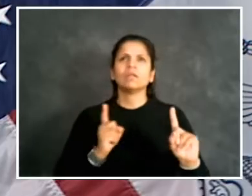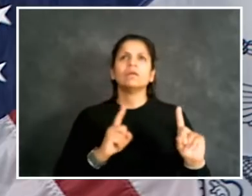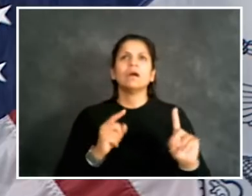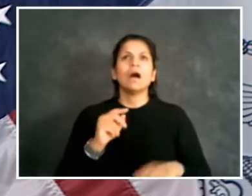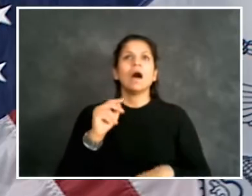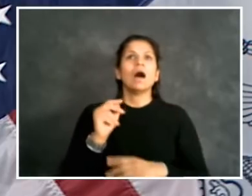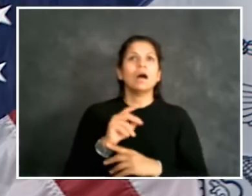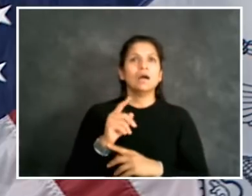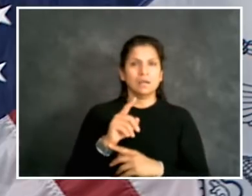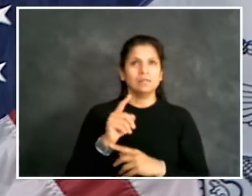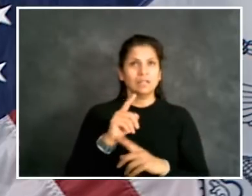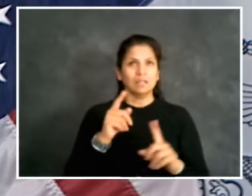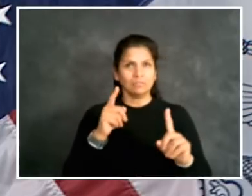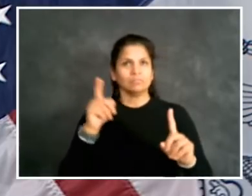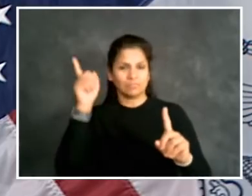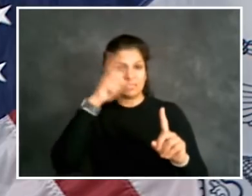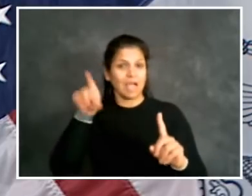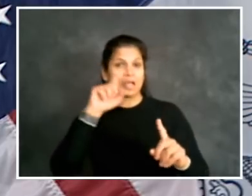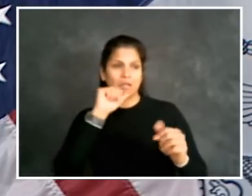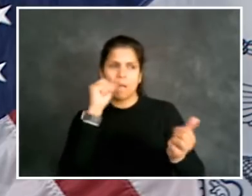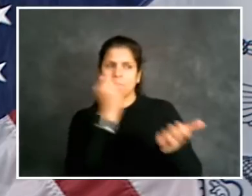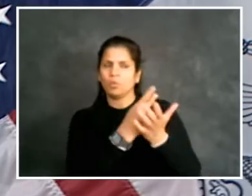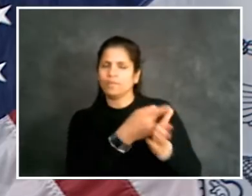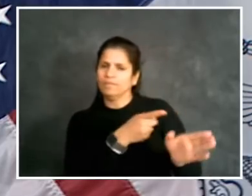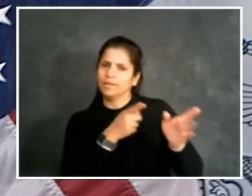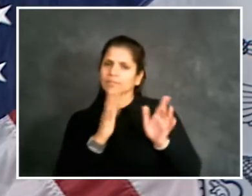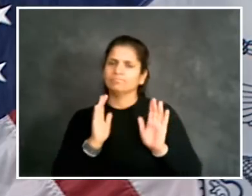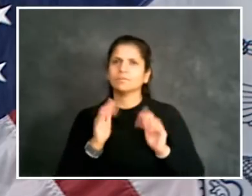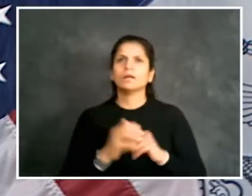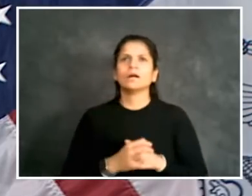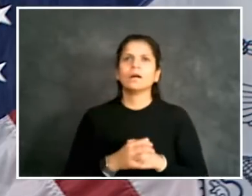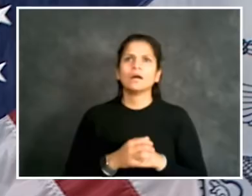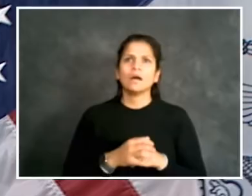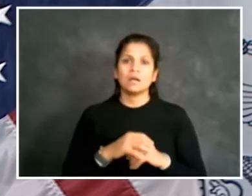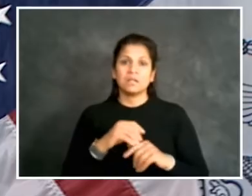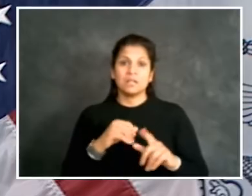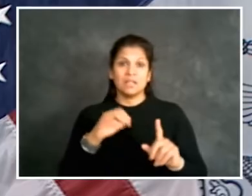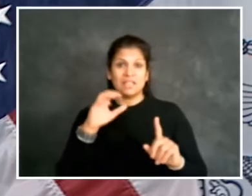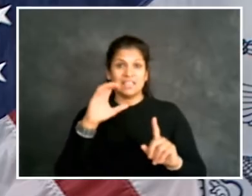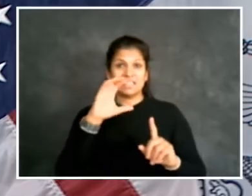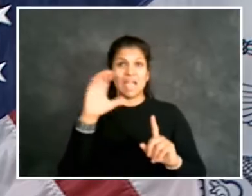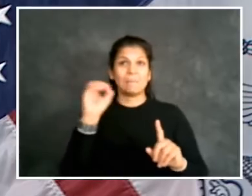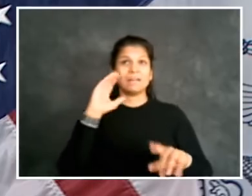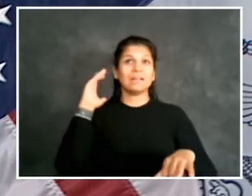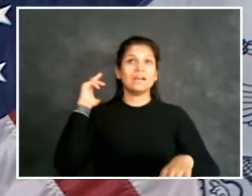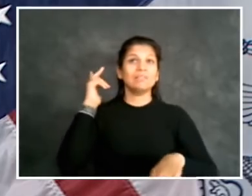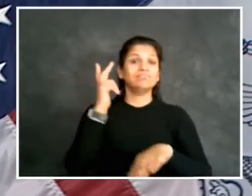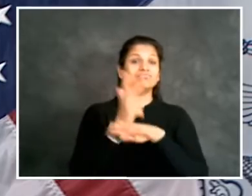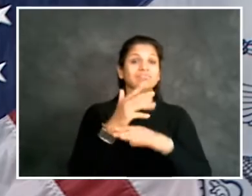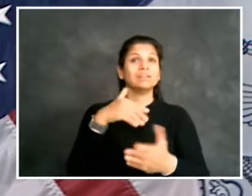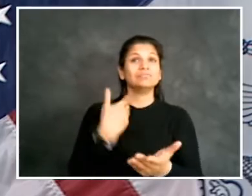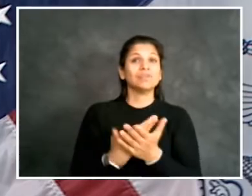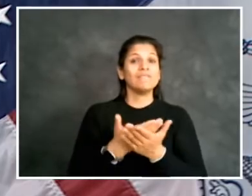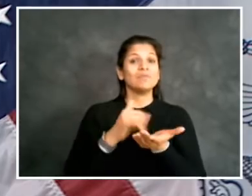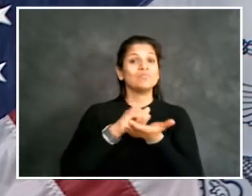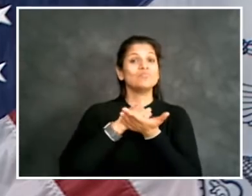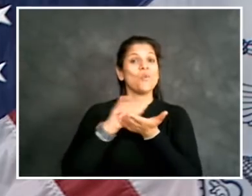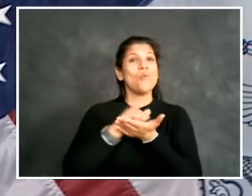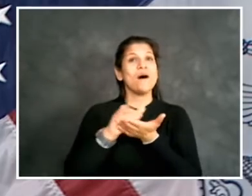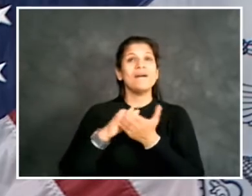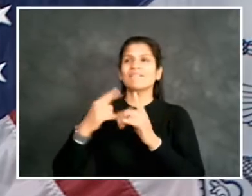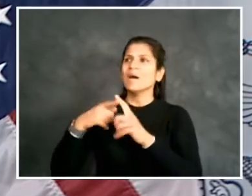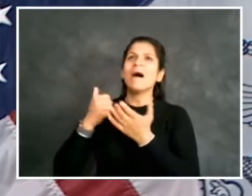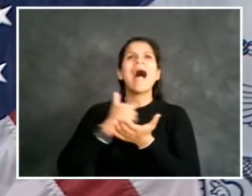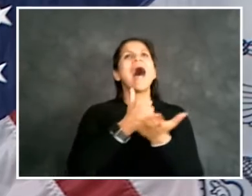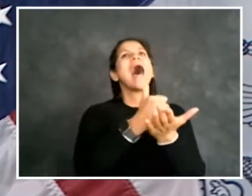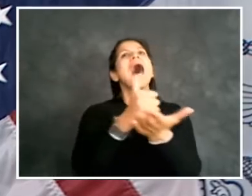save lives. That is good. That is something we all agree on, but we do not want to see the experience here in New York City used